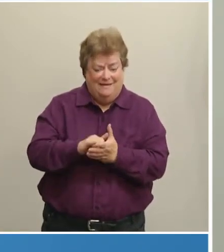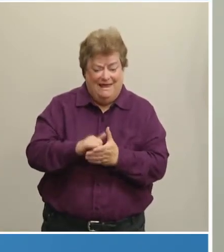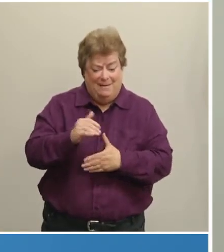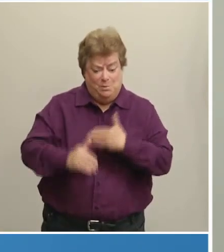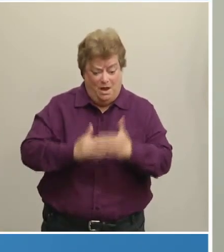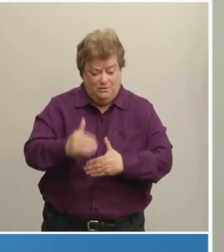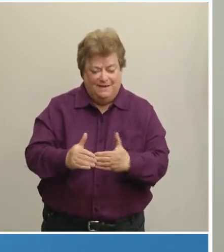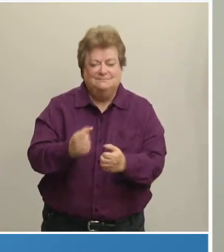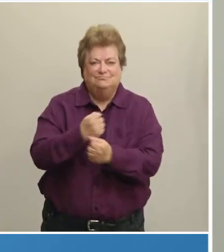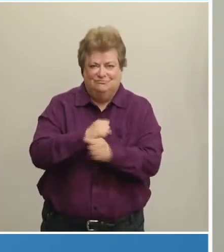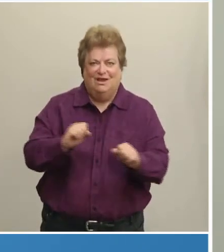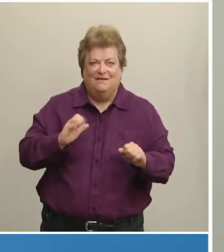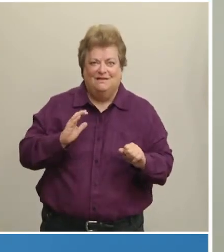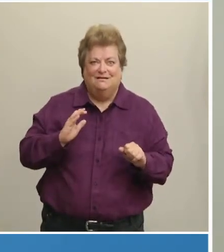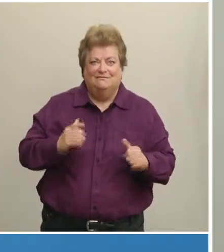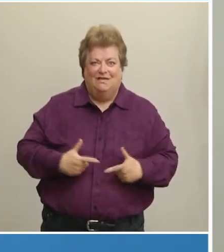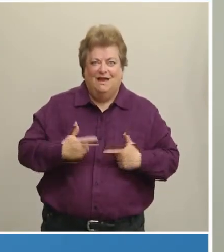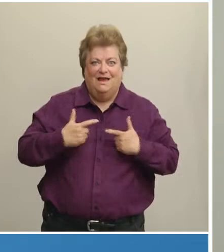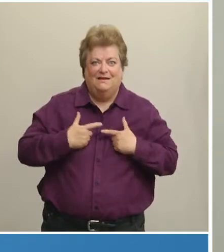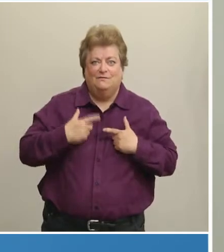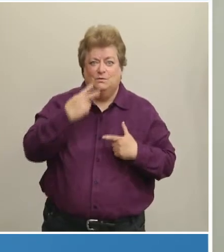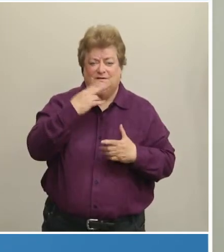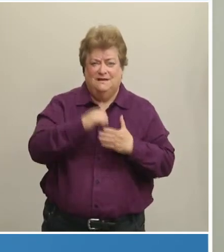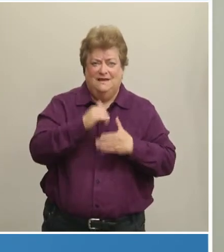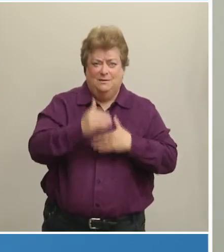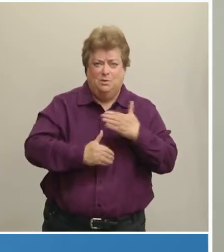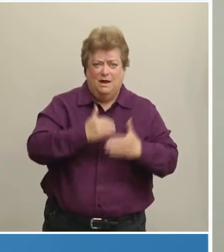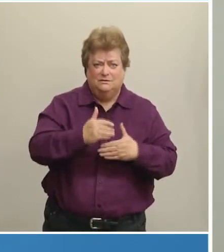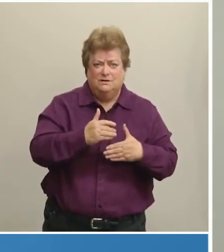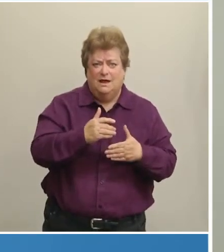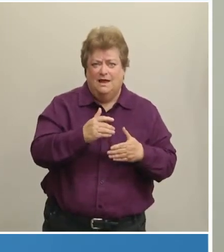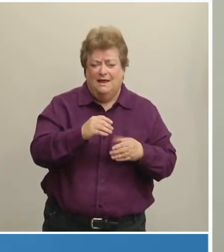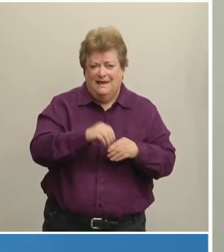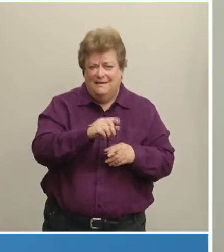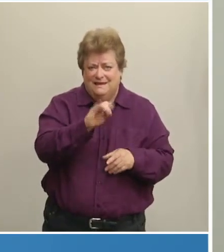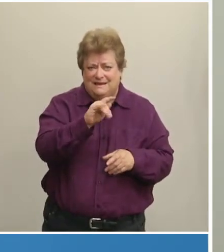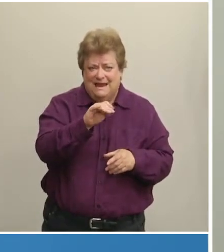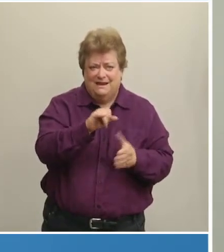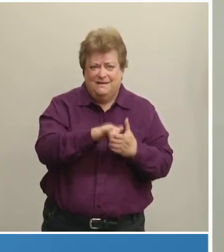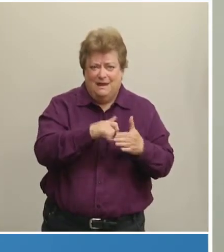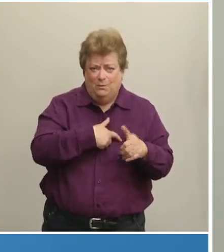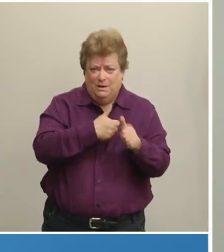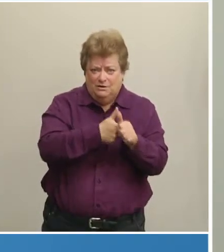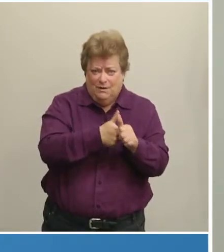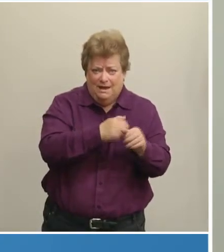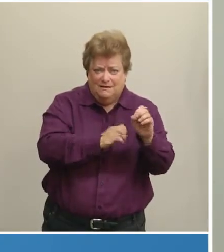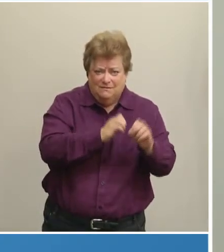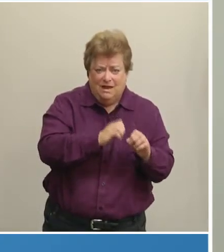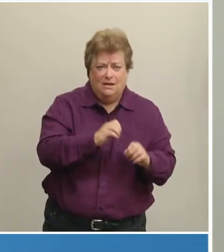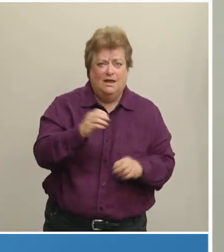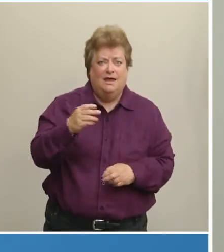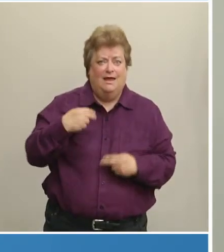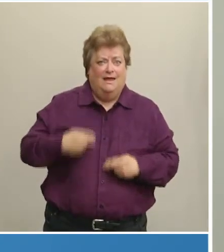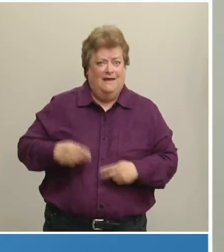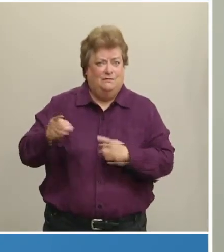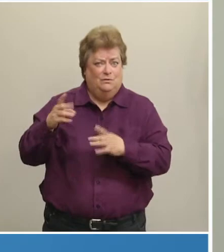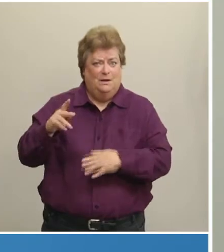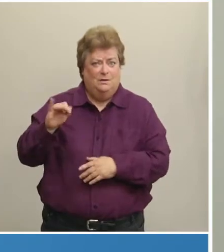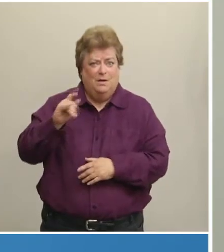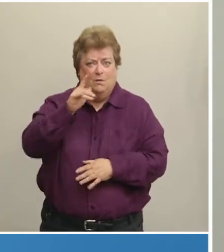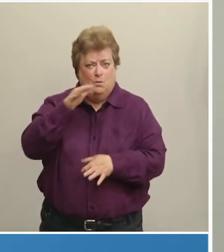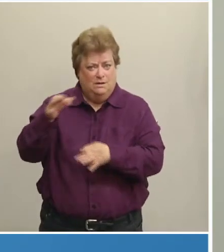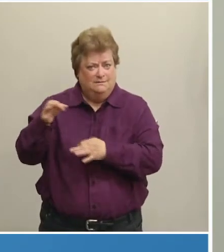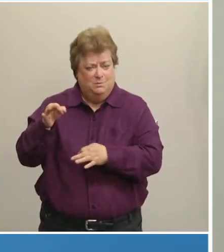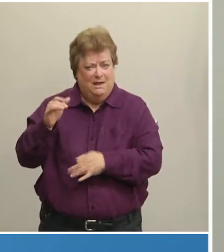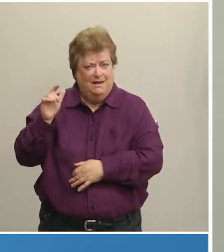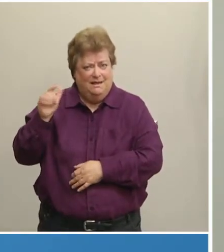lives. We see this progress reflected in the data we track and evaluate. And as Health Director Pat Lopez will share shortly, the data and metrics used